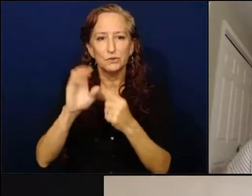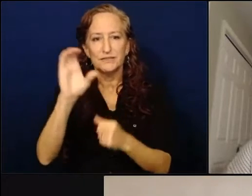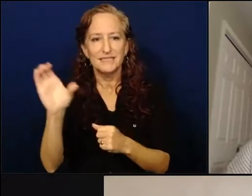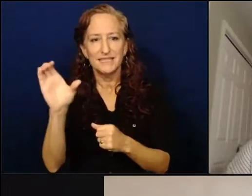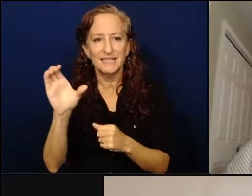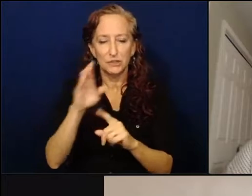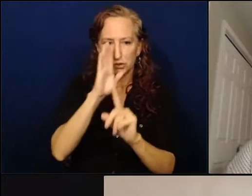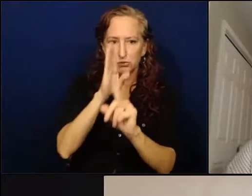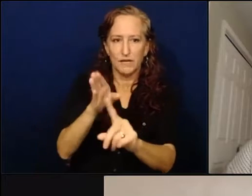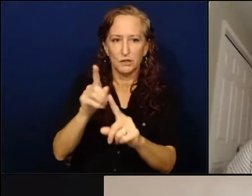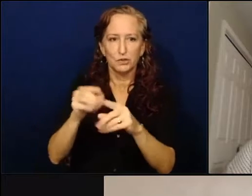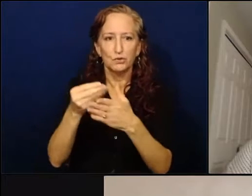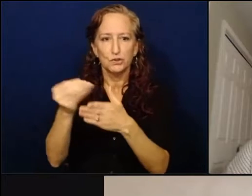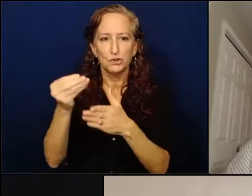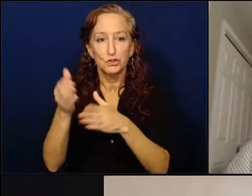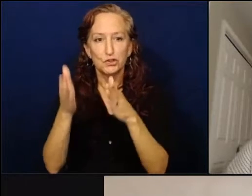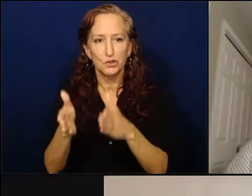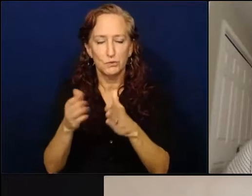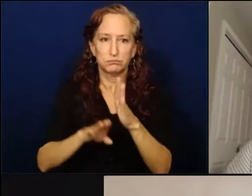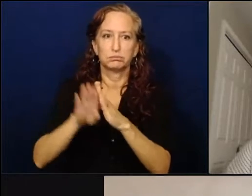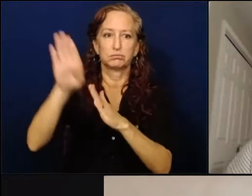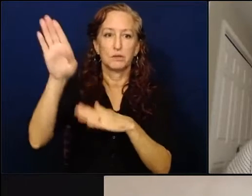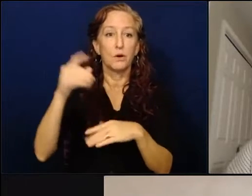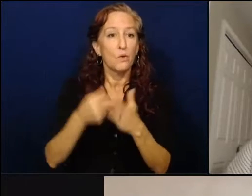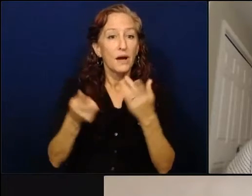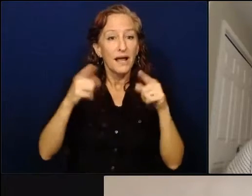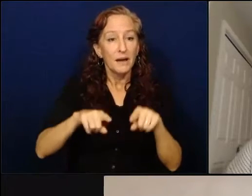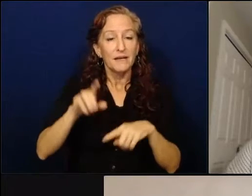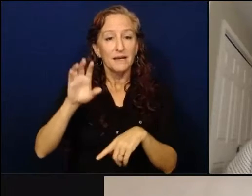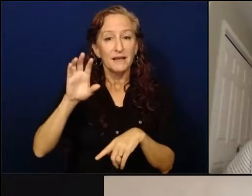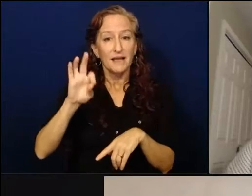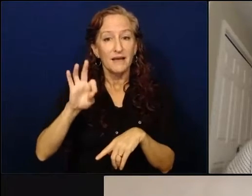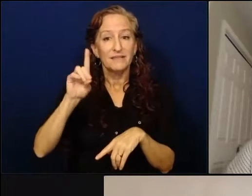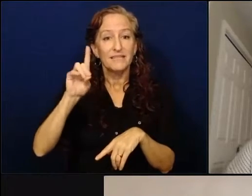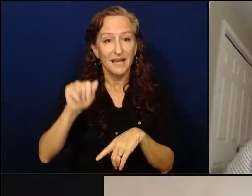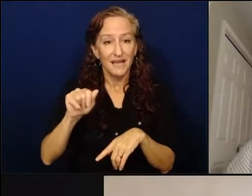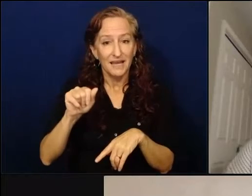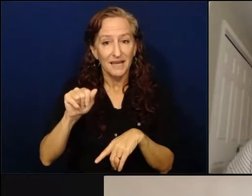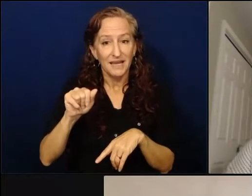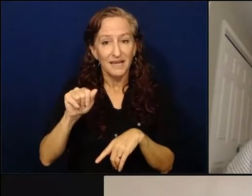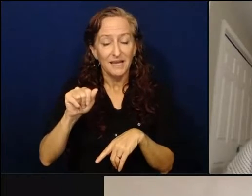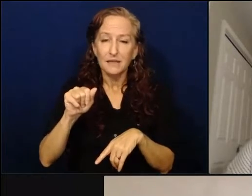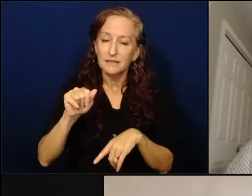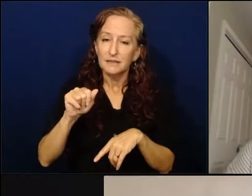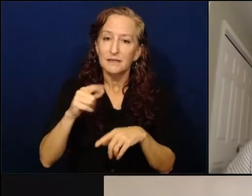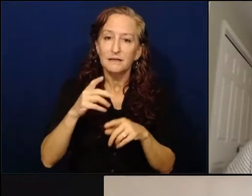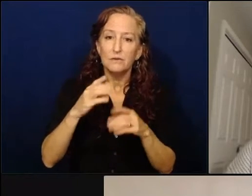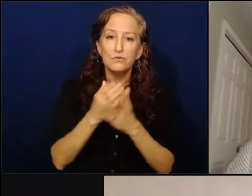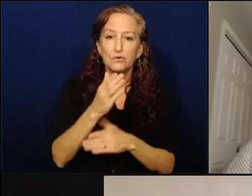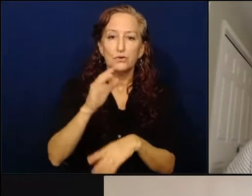So one of the things that happened is FBA, which is fulfillment by Amazon, for example,